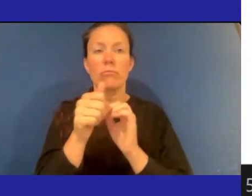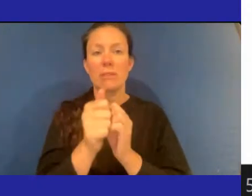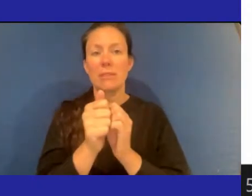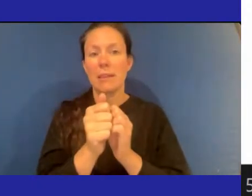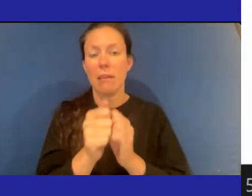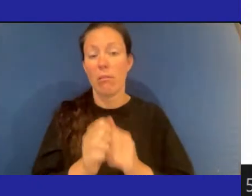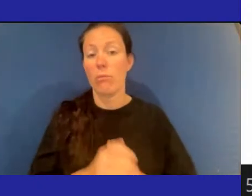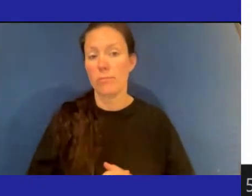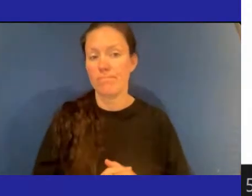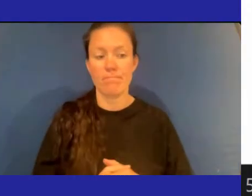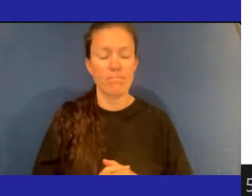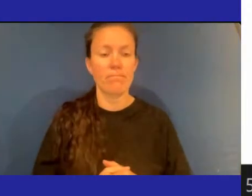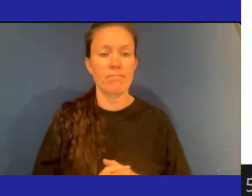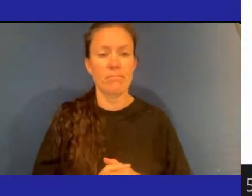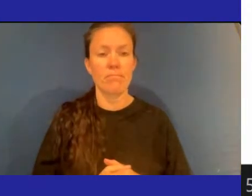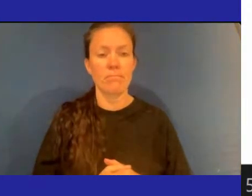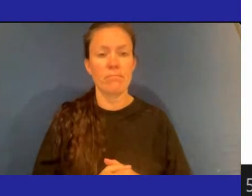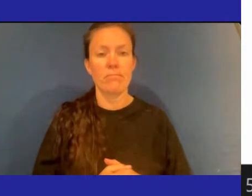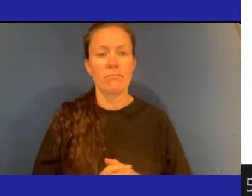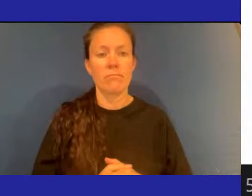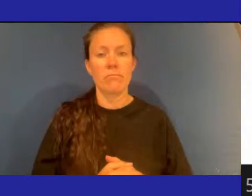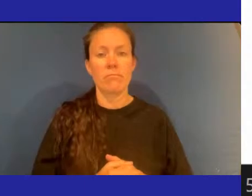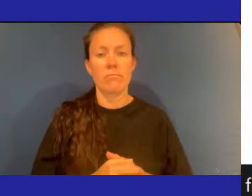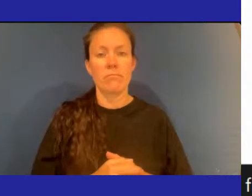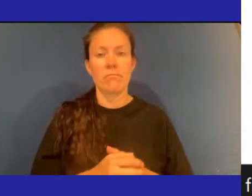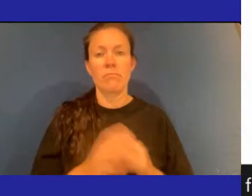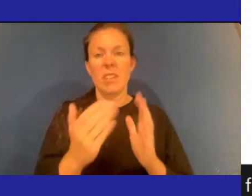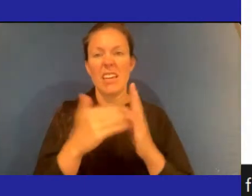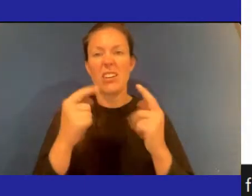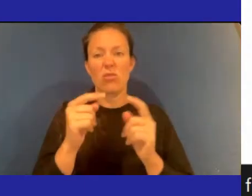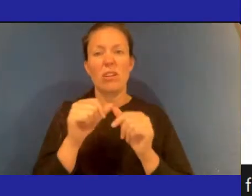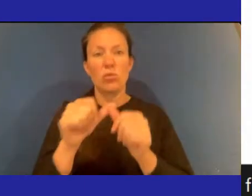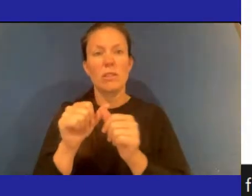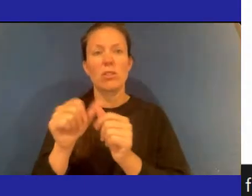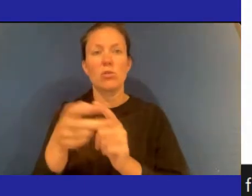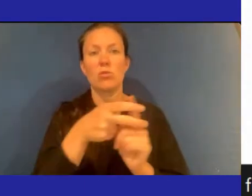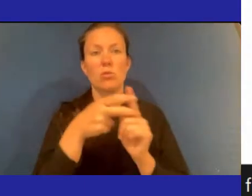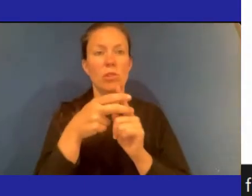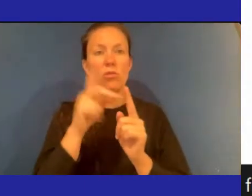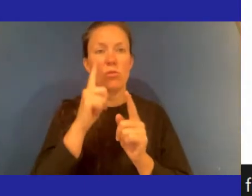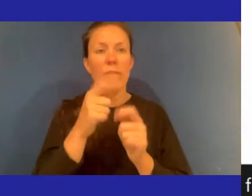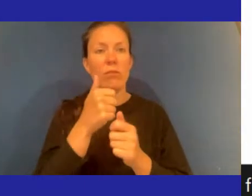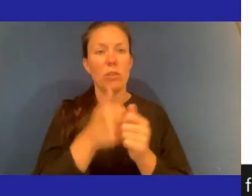subspecialties, is a major potential strength of ours and a thing we're very focused on.